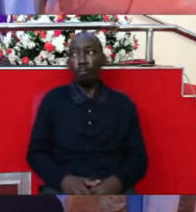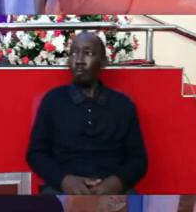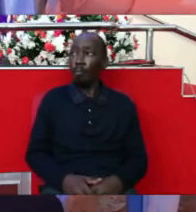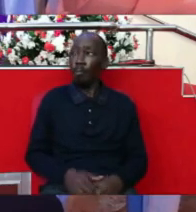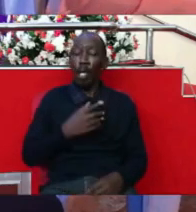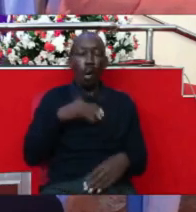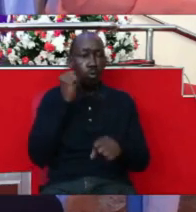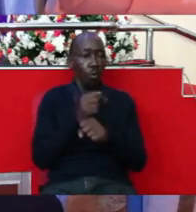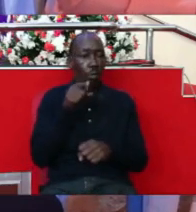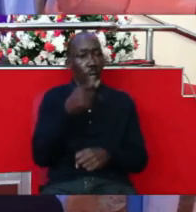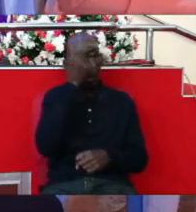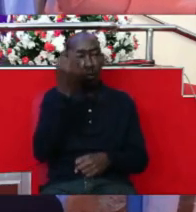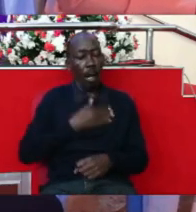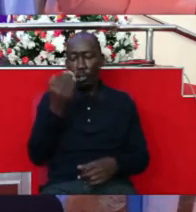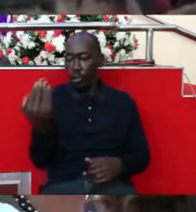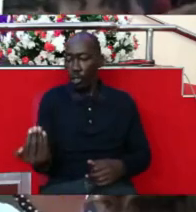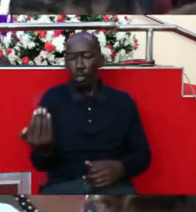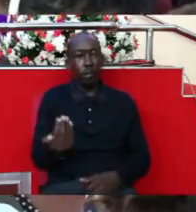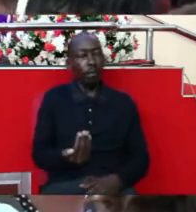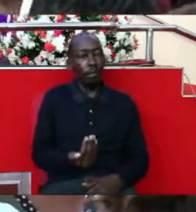I am doing this because of my child.